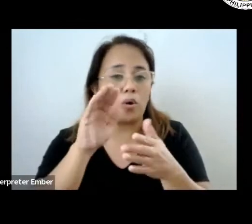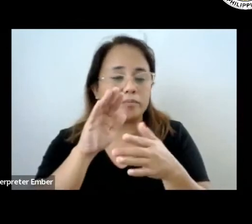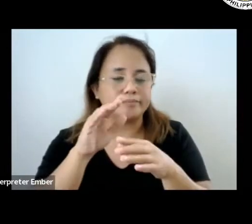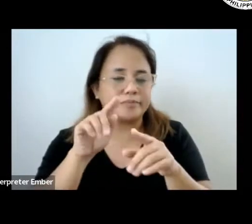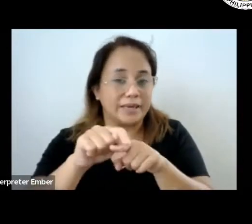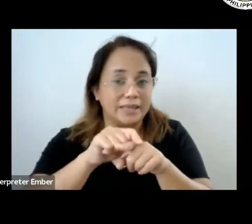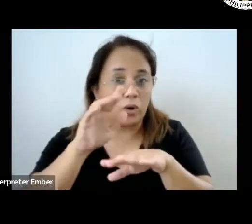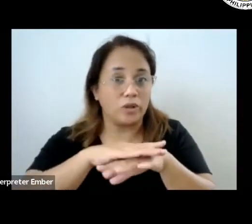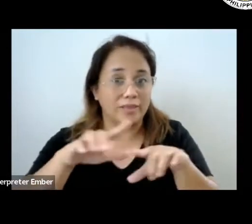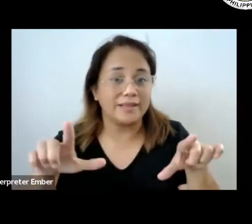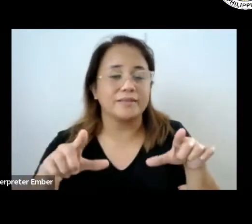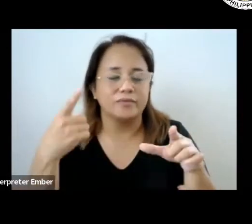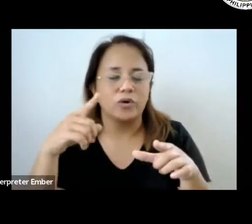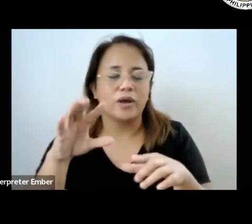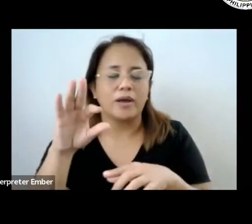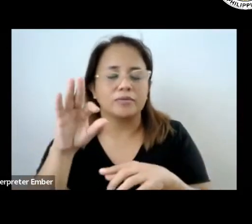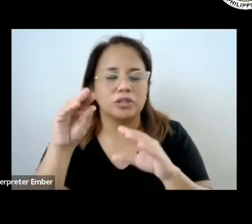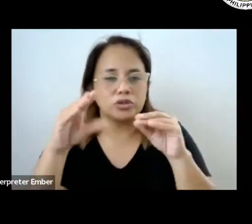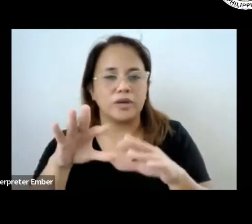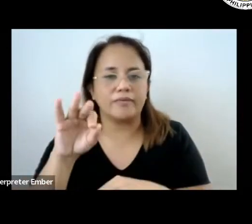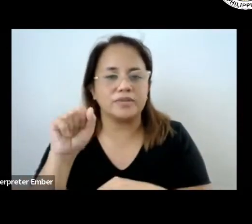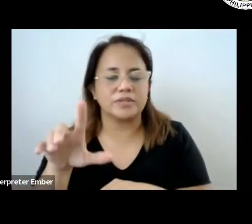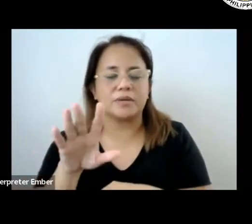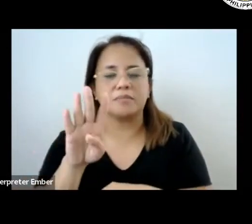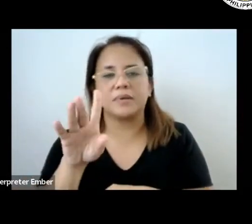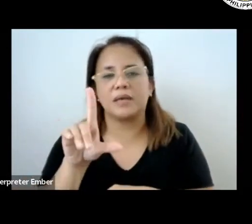FSL 2020